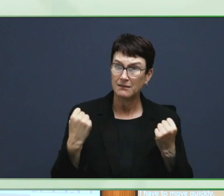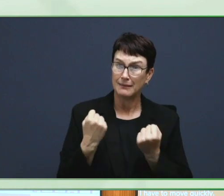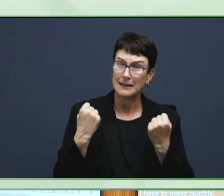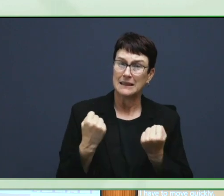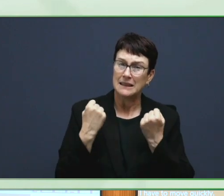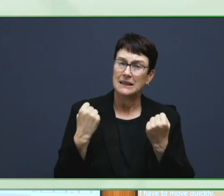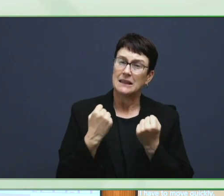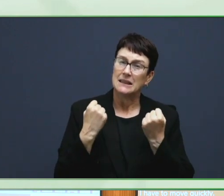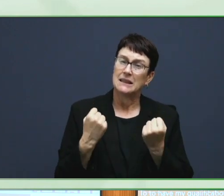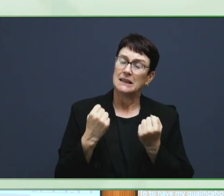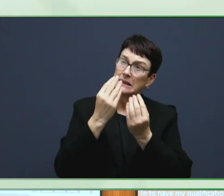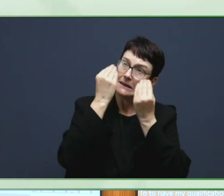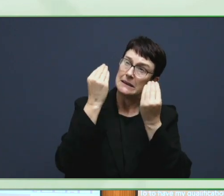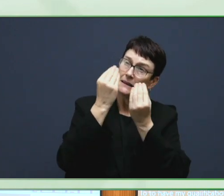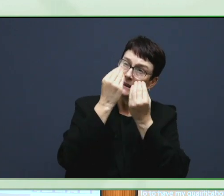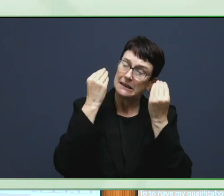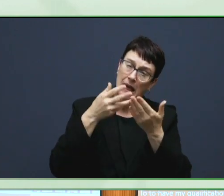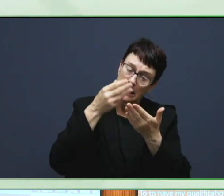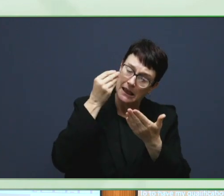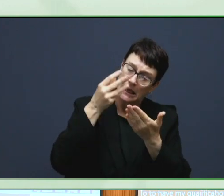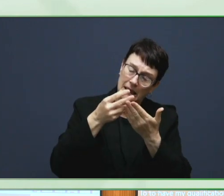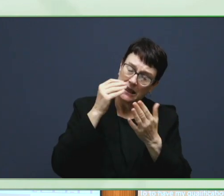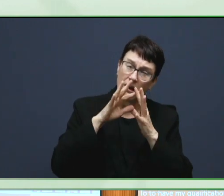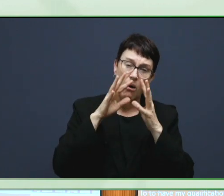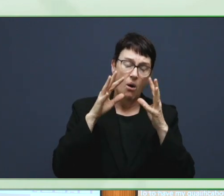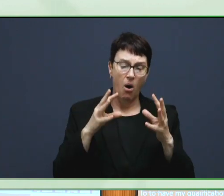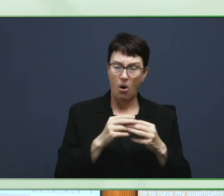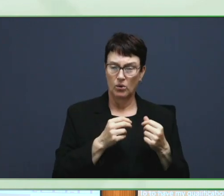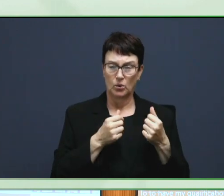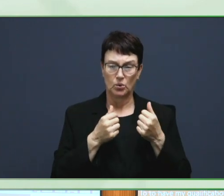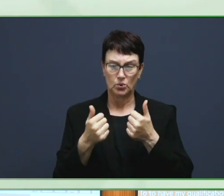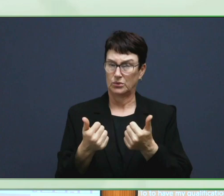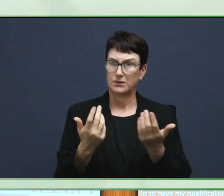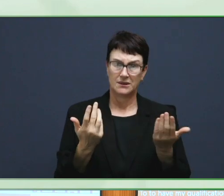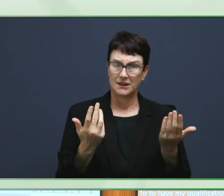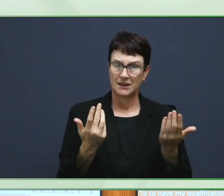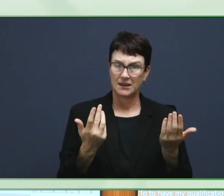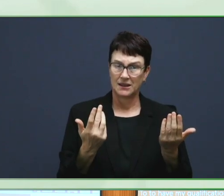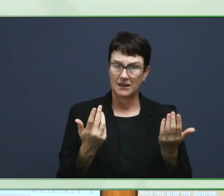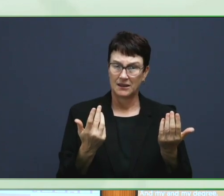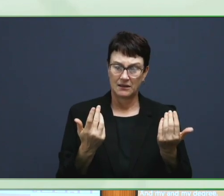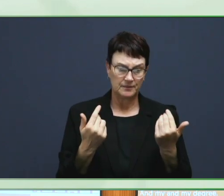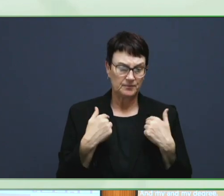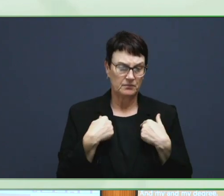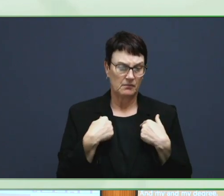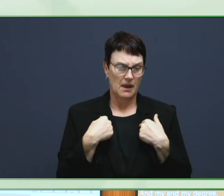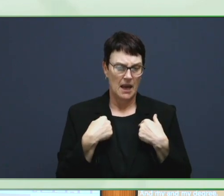and my material, my degree, my grade at